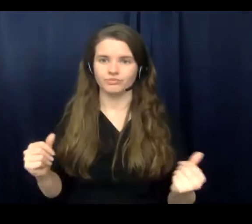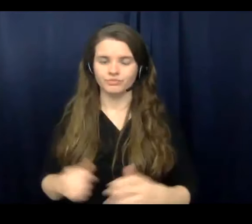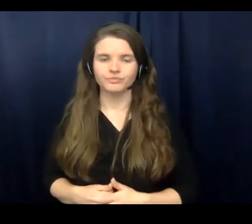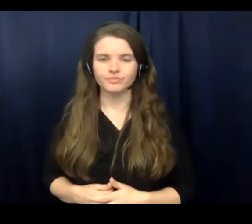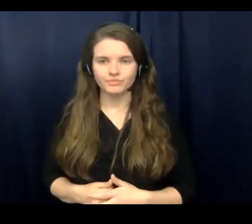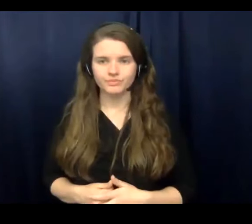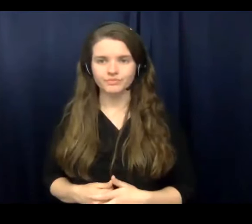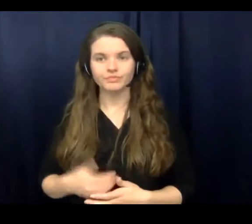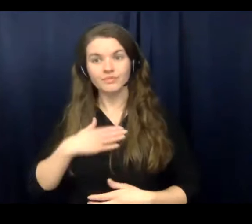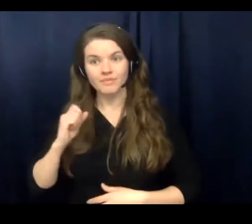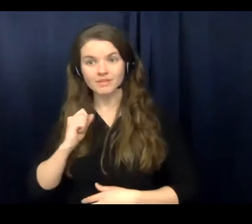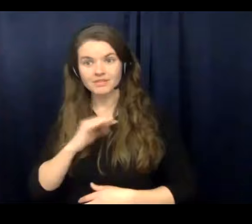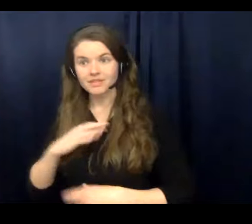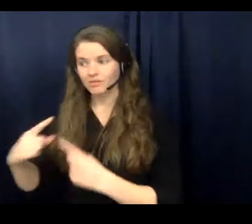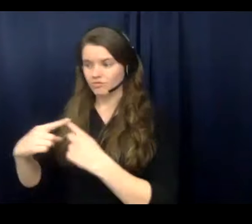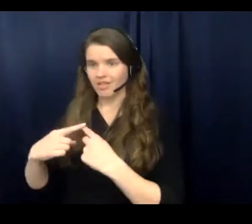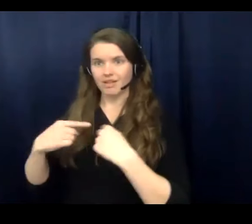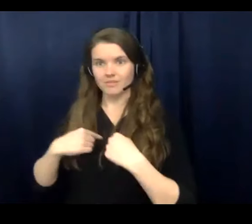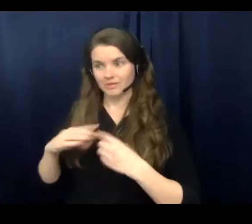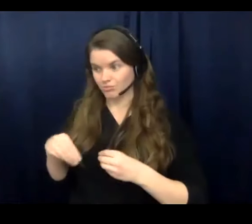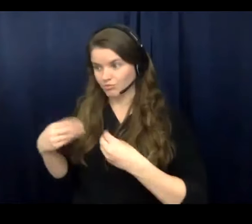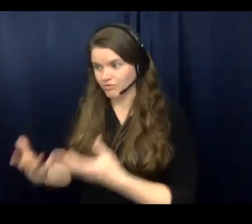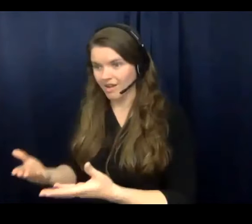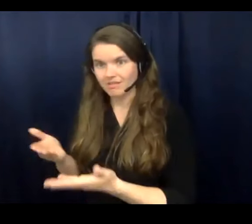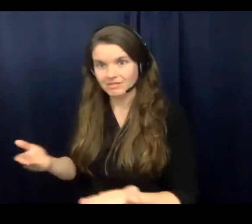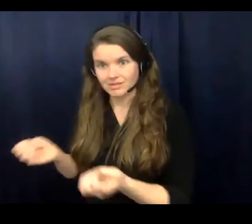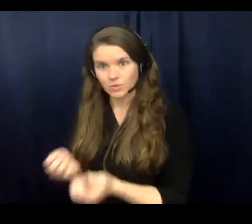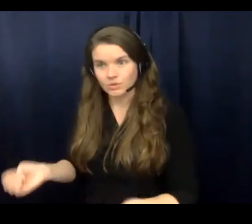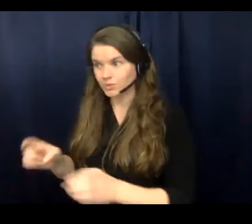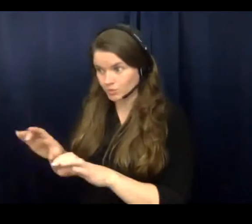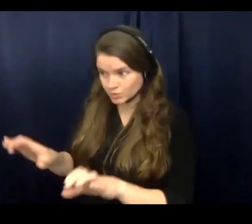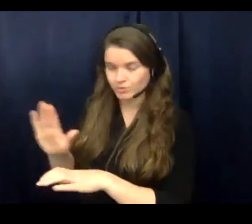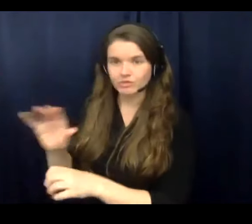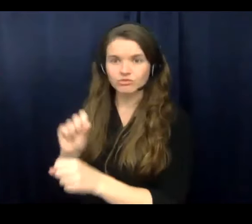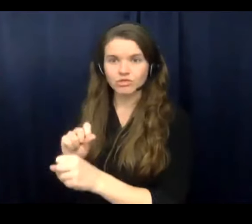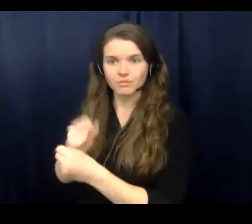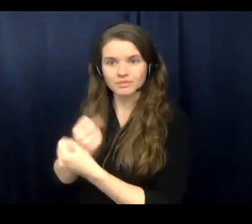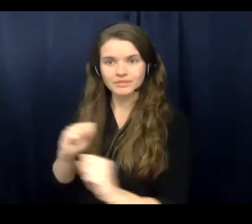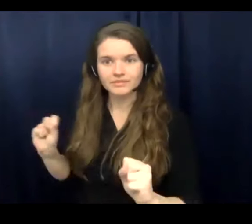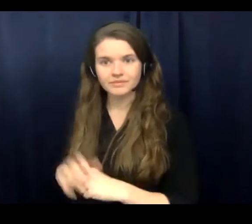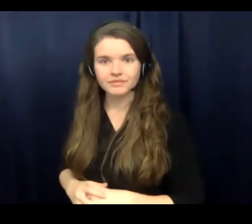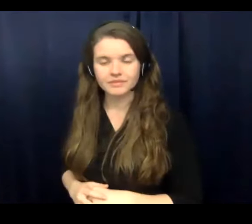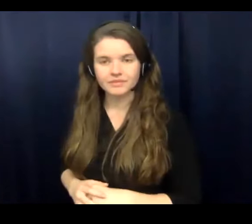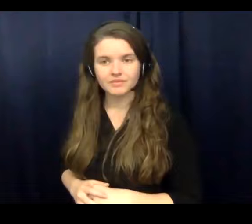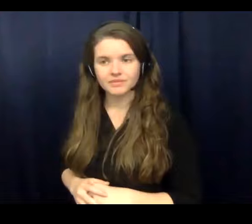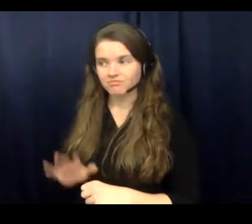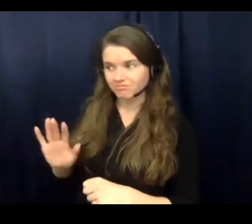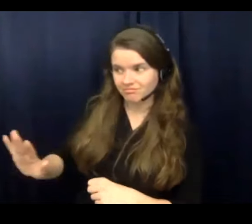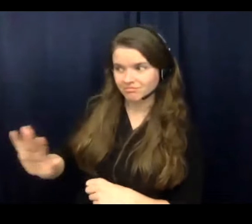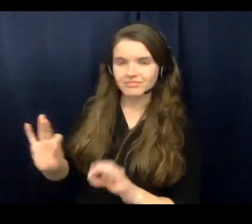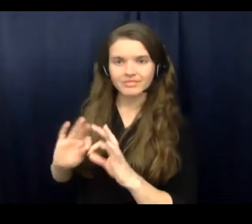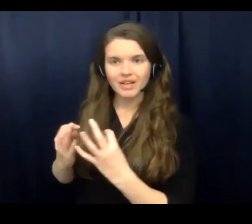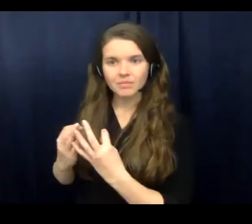My staff relies on me to provide them with supplies and equipment for them to do their jobs safely. Them and their families are